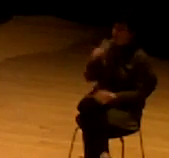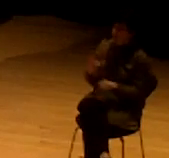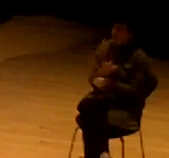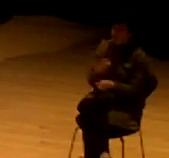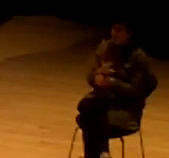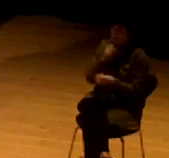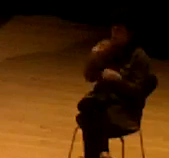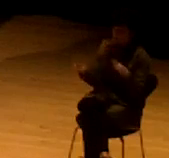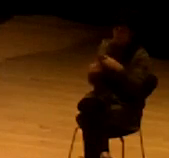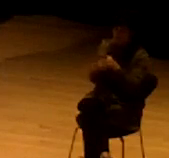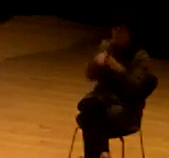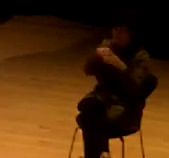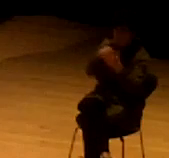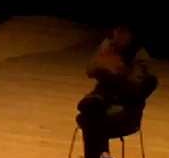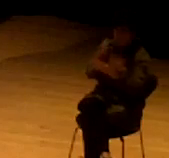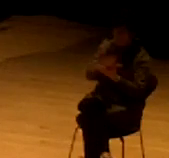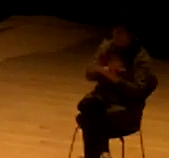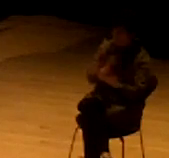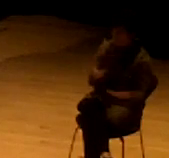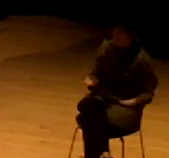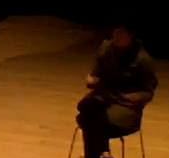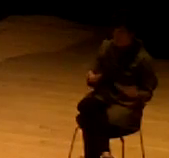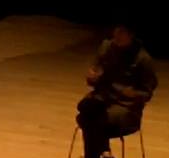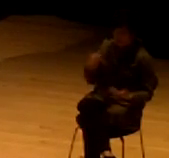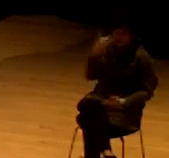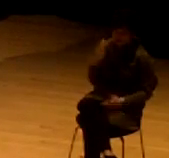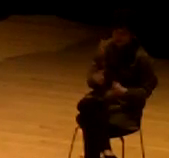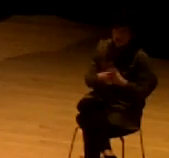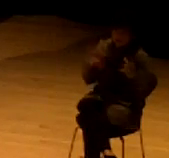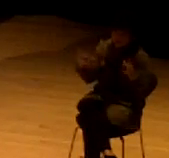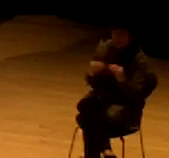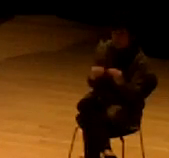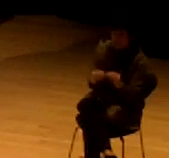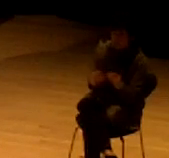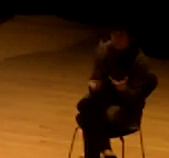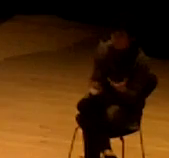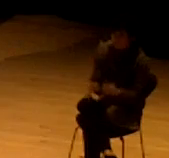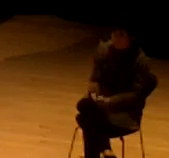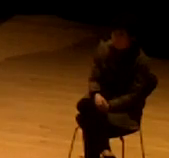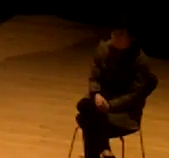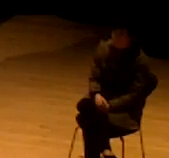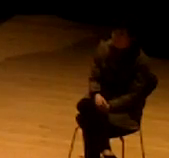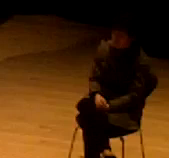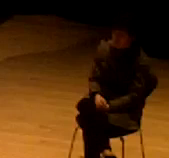to make a cohesive film that hit, you know, all of the